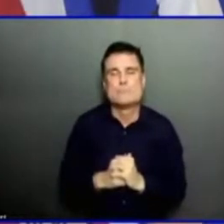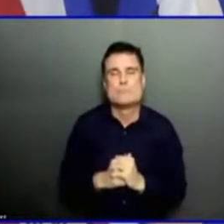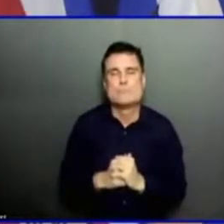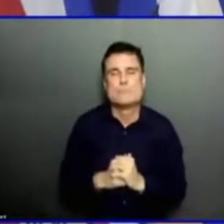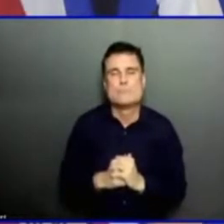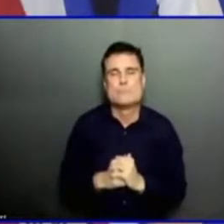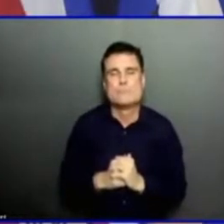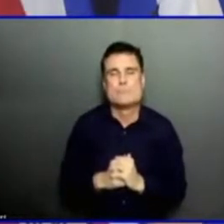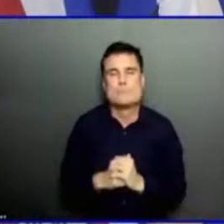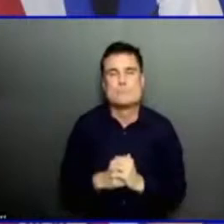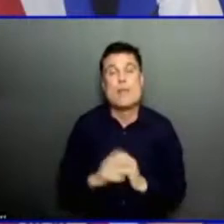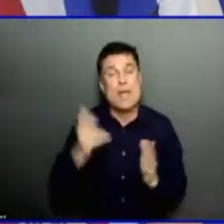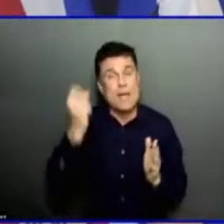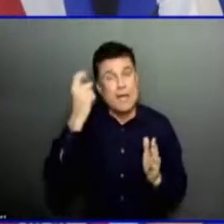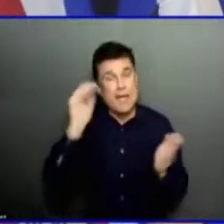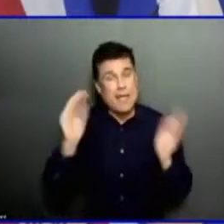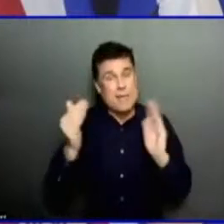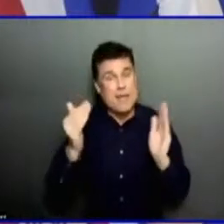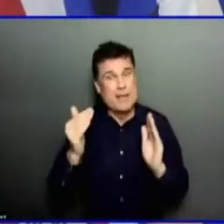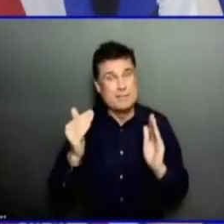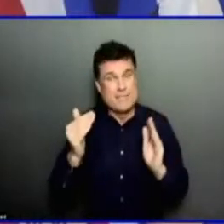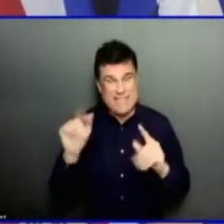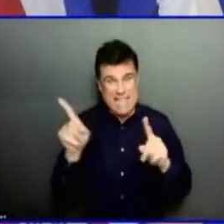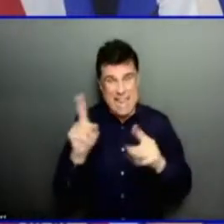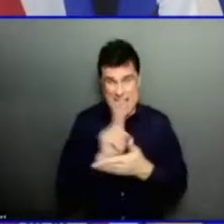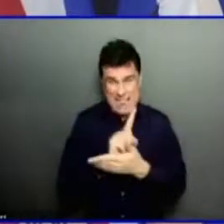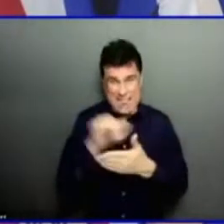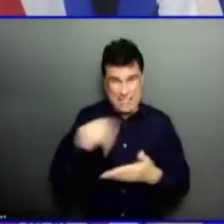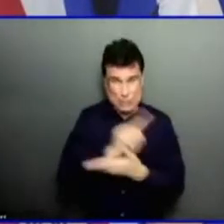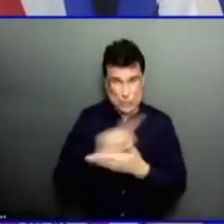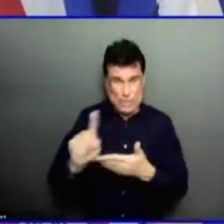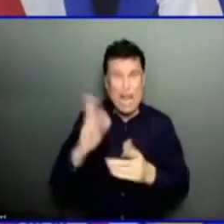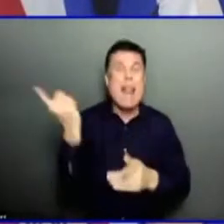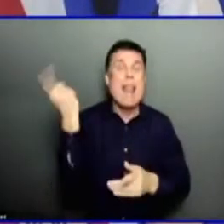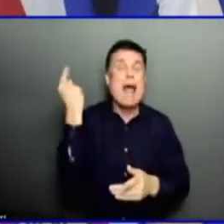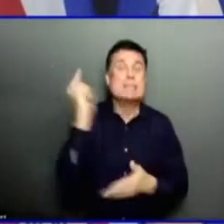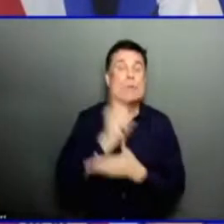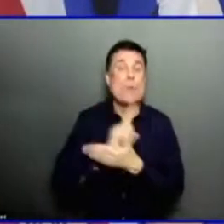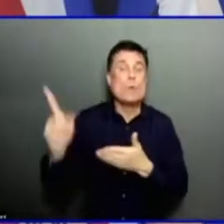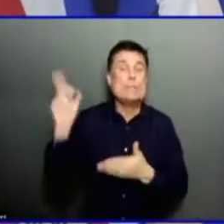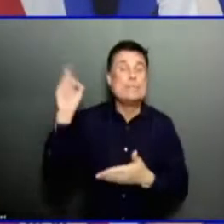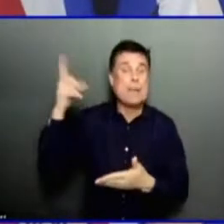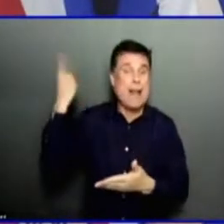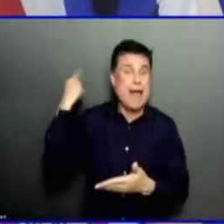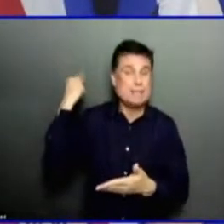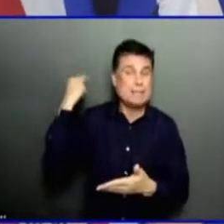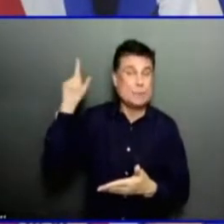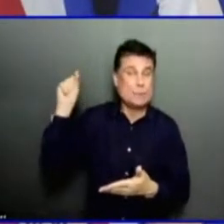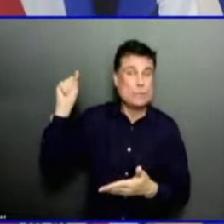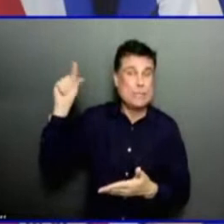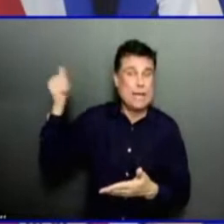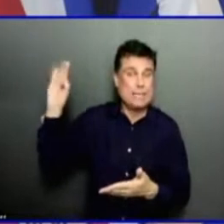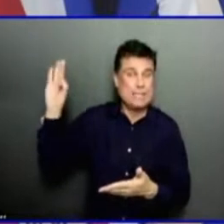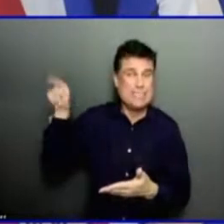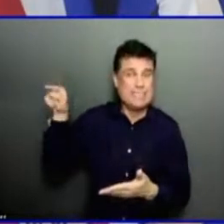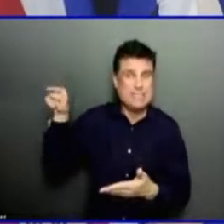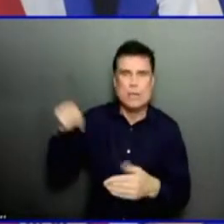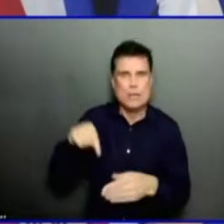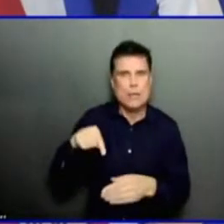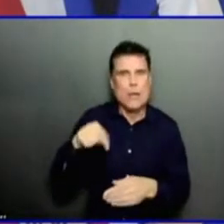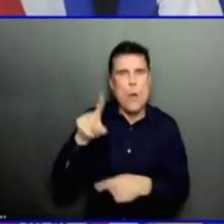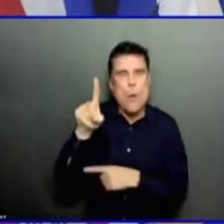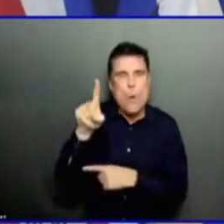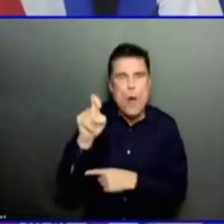it's anticipated that data verification will lead to higher estimates. And so I think that, in conclusion, I'd just like